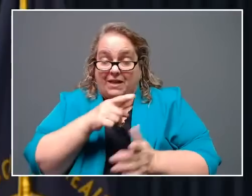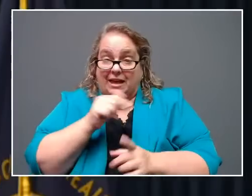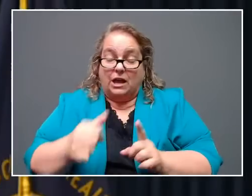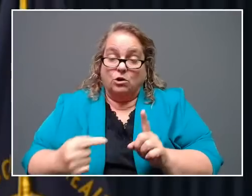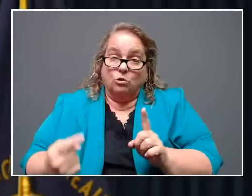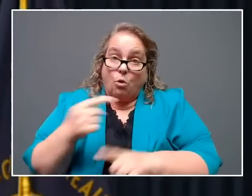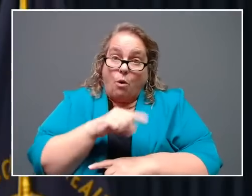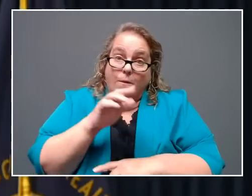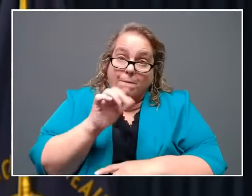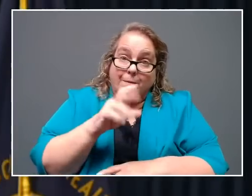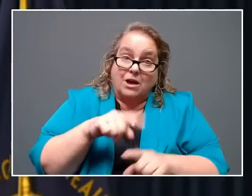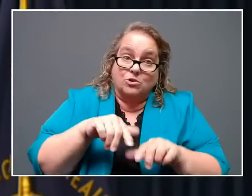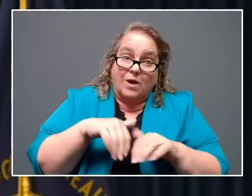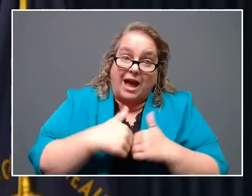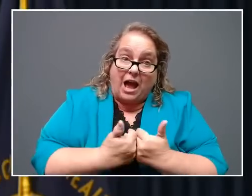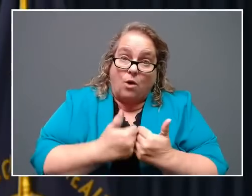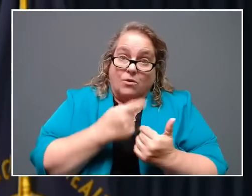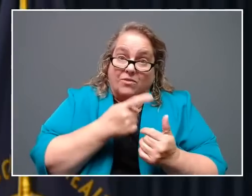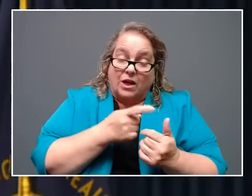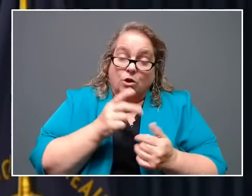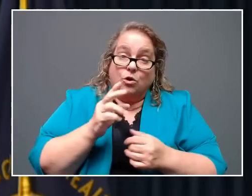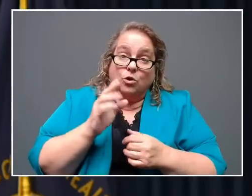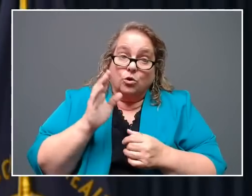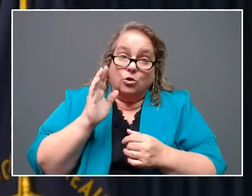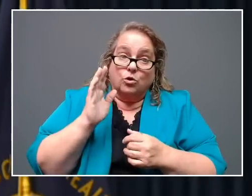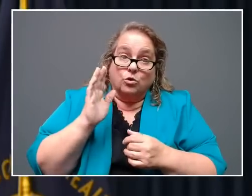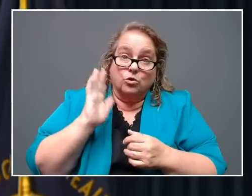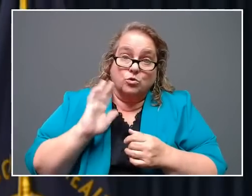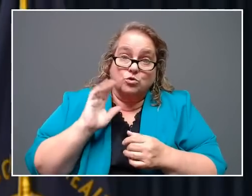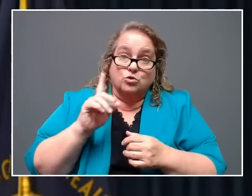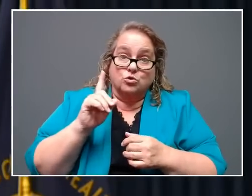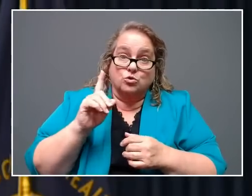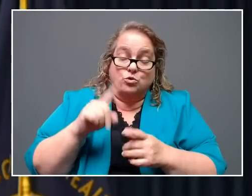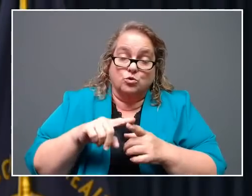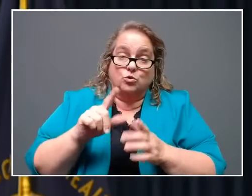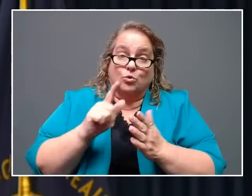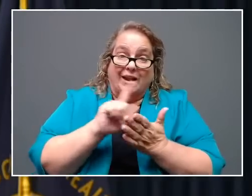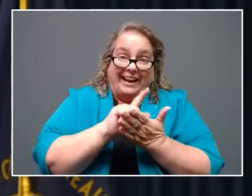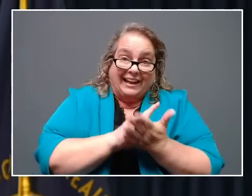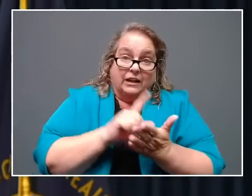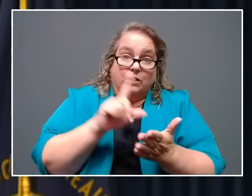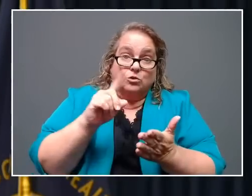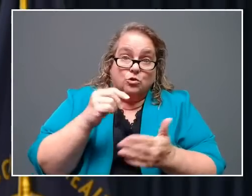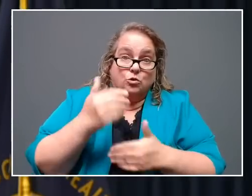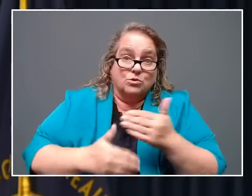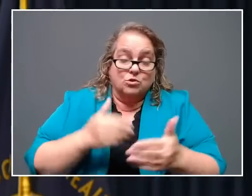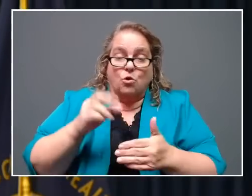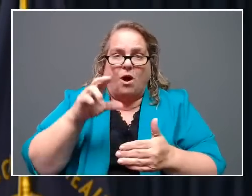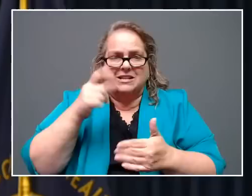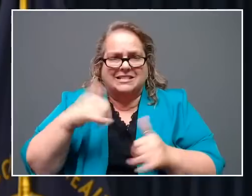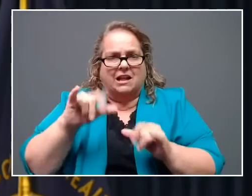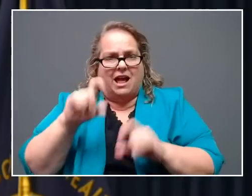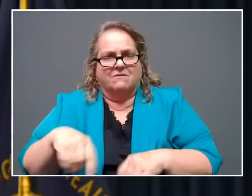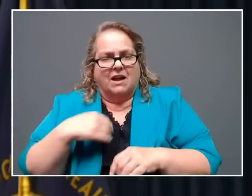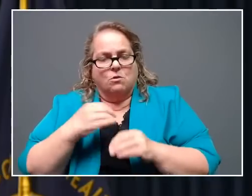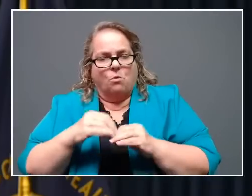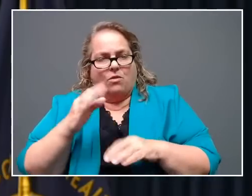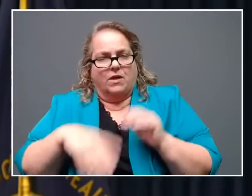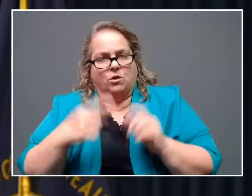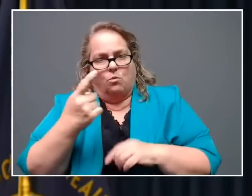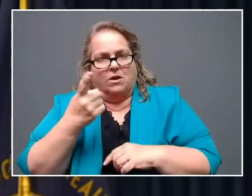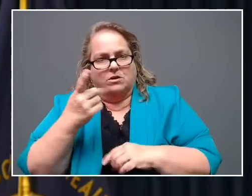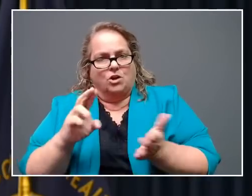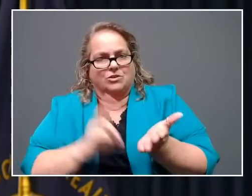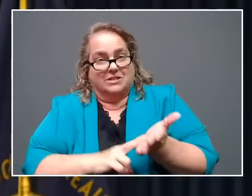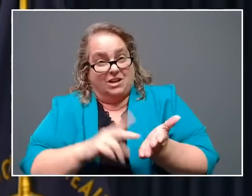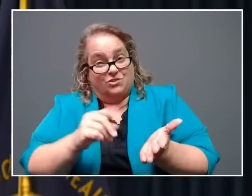how they used to legally do procedures, or do they need to continue on with having more than one doctor sign off? And do you know the answer to that?